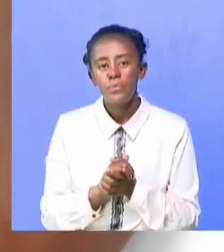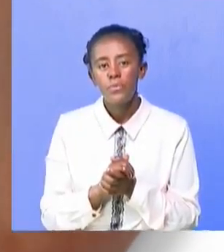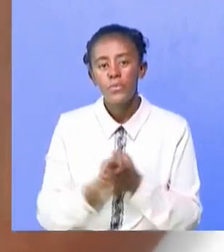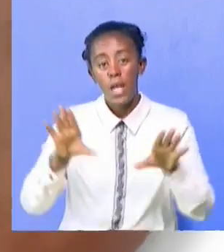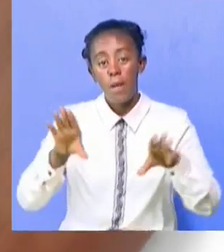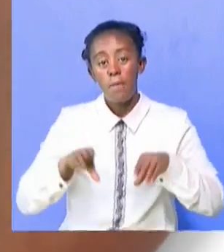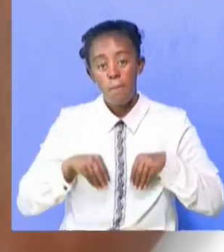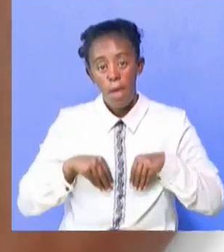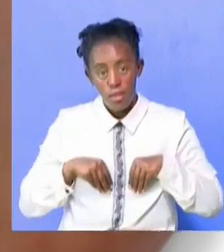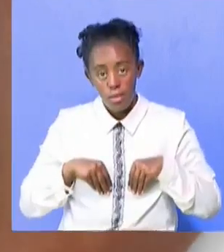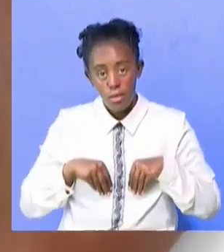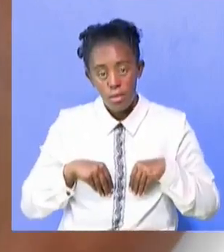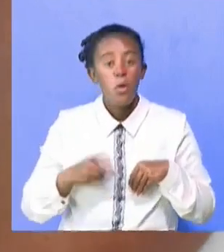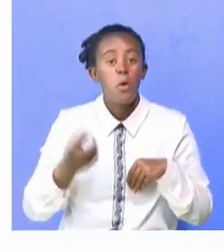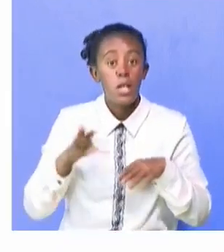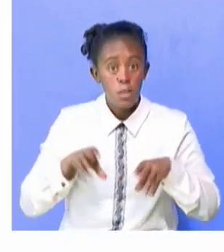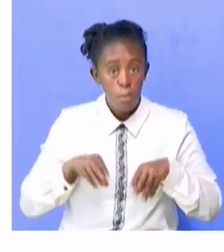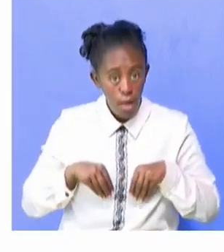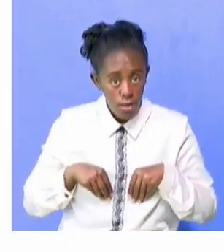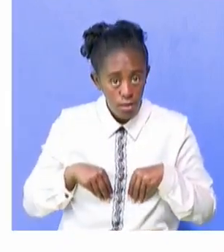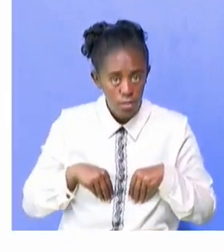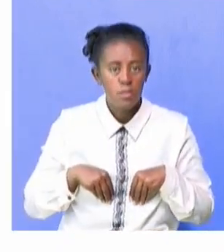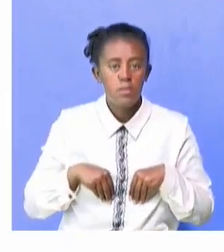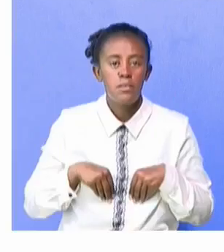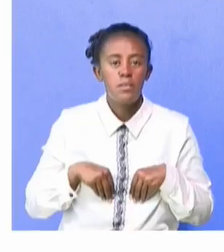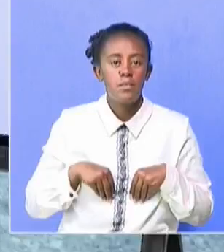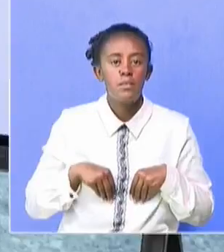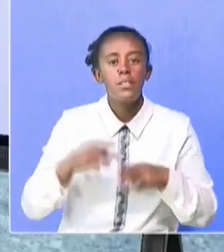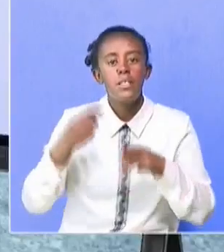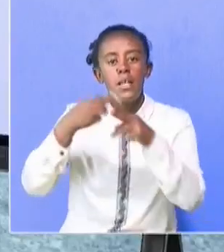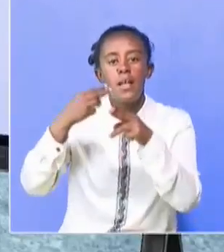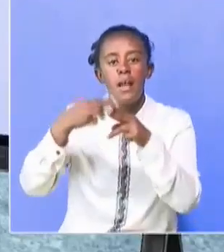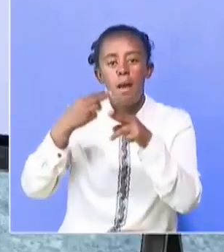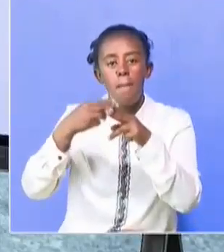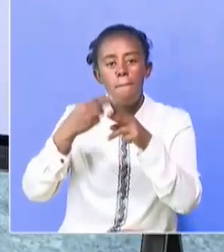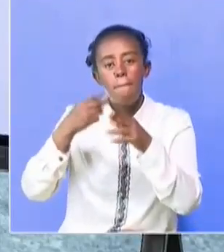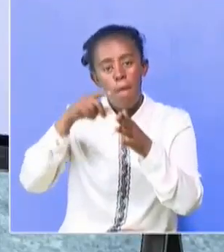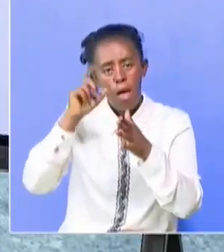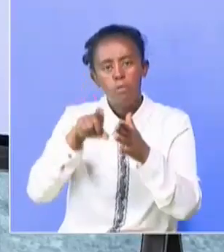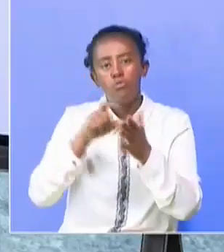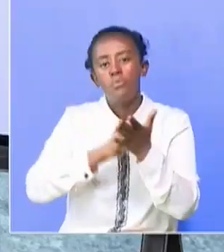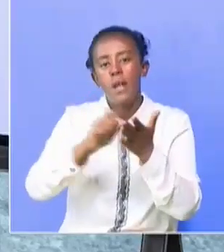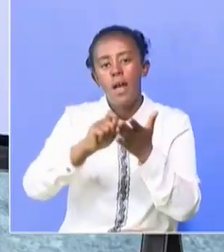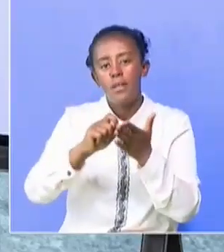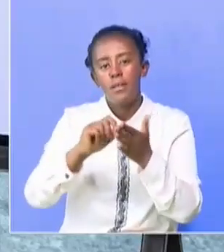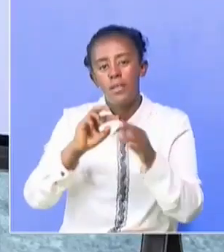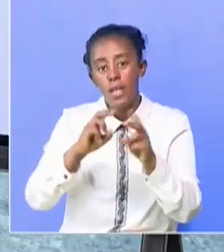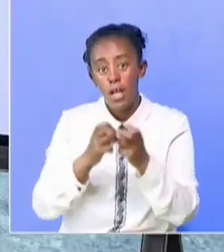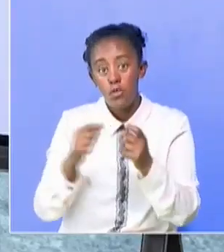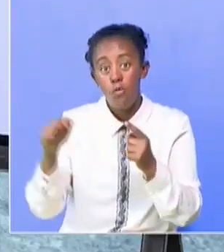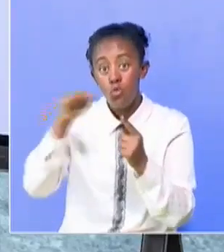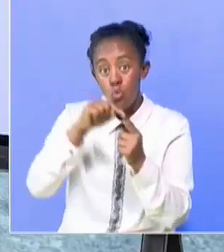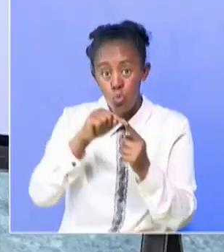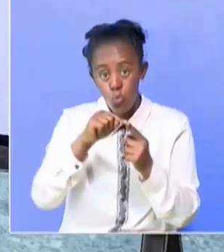recipient or the recipient's name has to be written here now in the case of to.